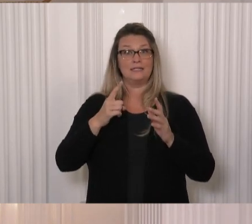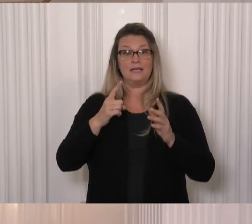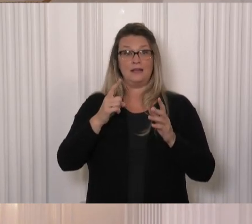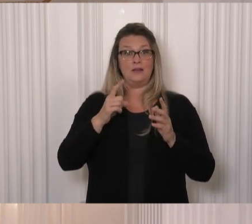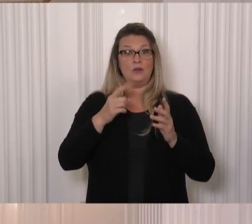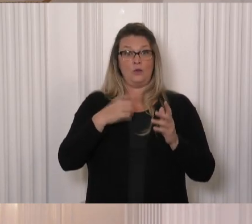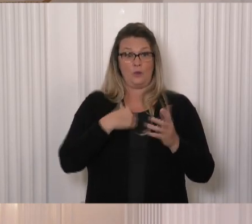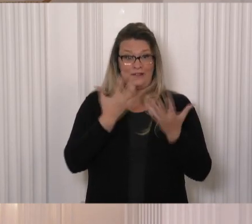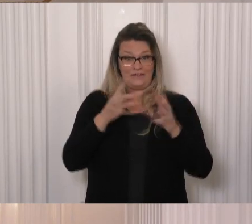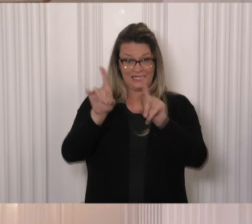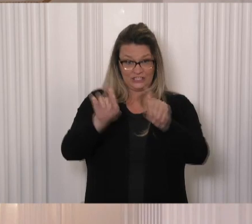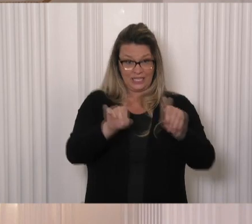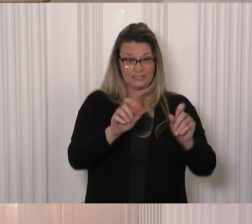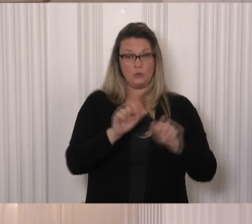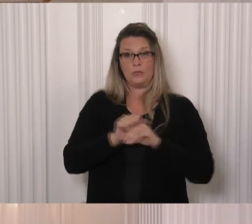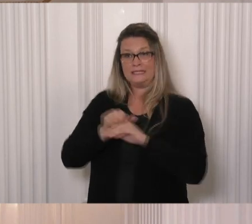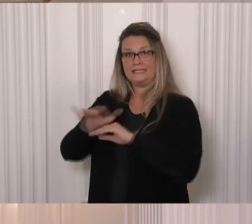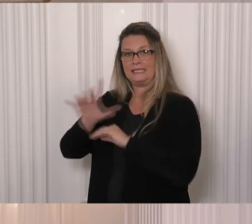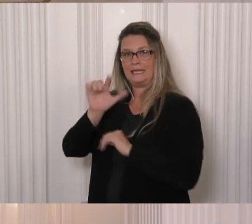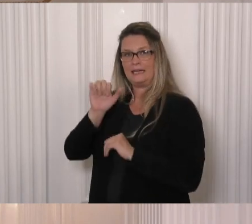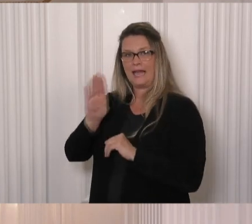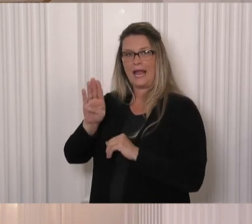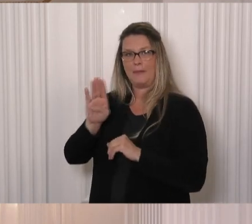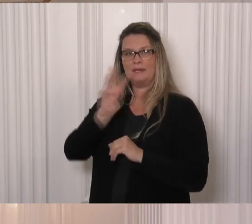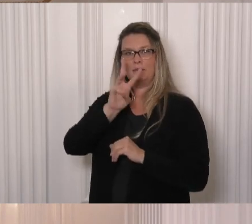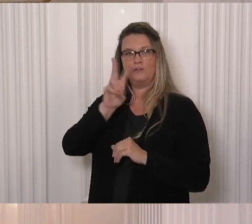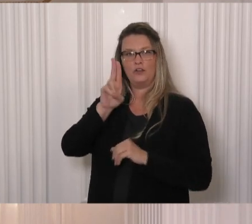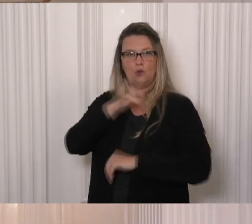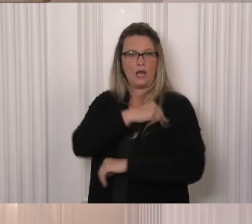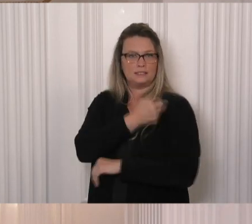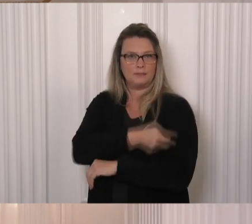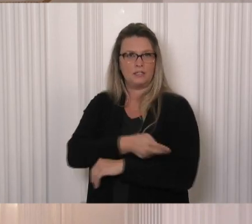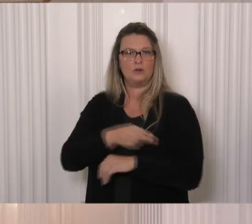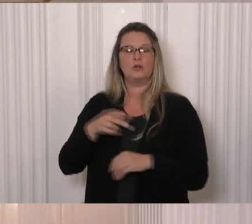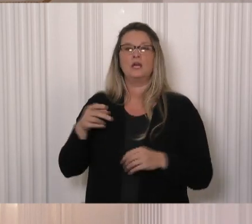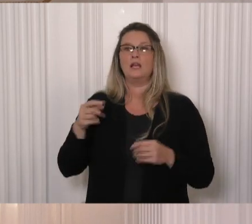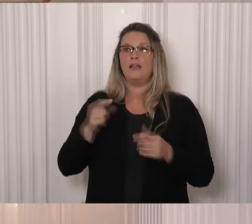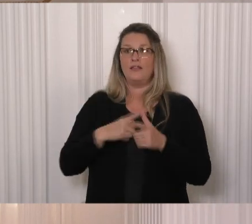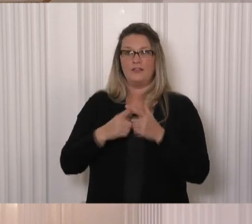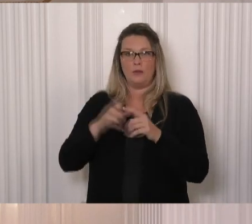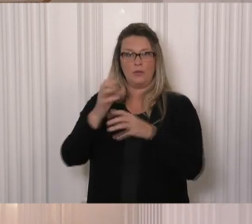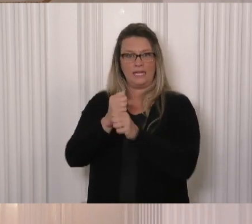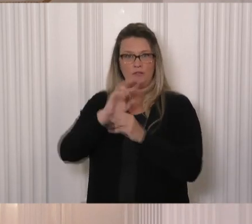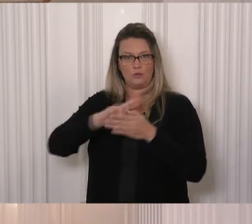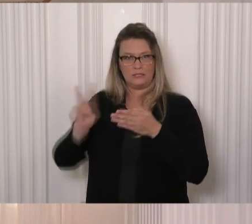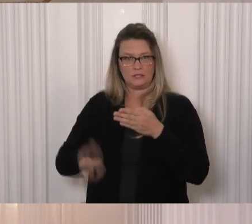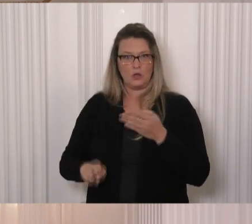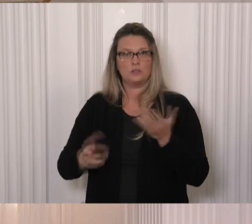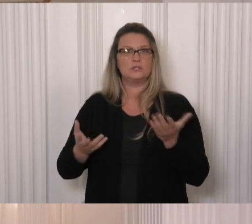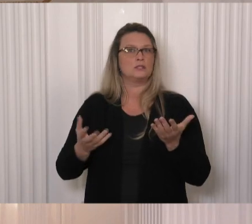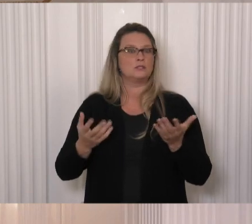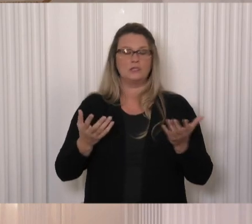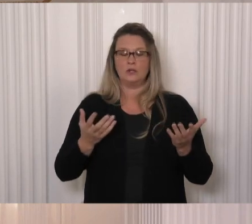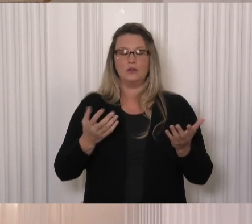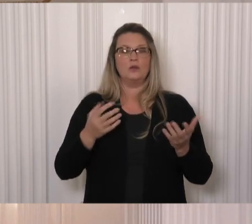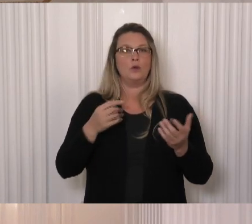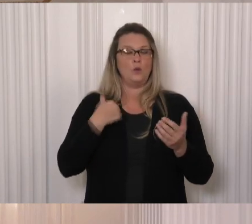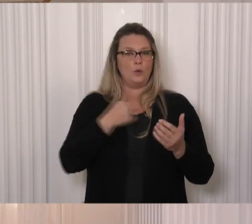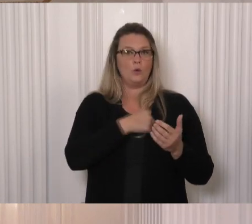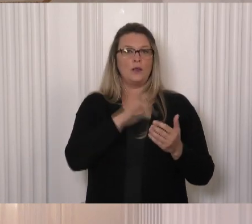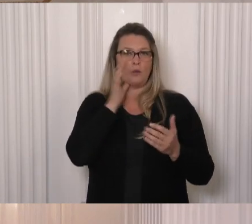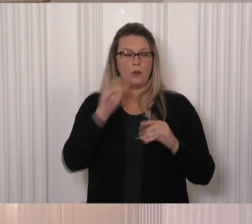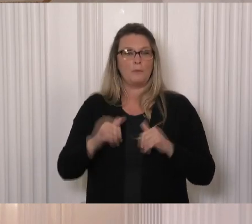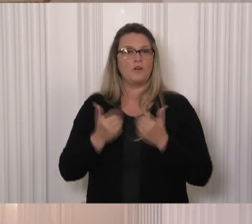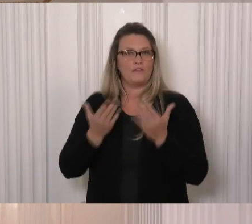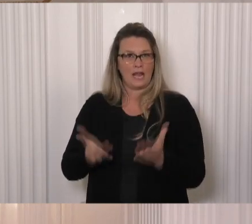WVU hospitals, then could be provided to Dr. Slimp and her team. A backside support asset of Guardsmen will be providing